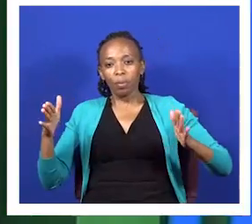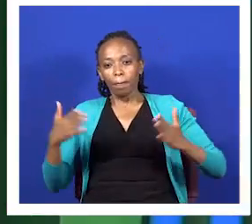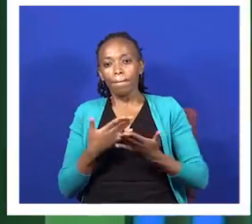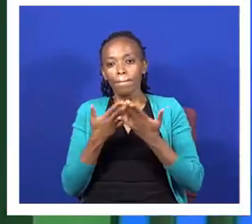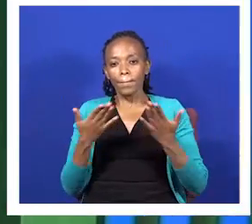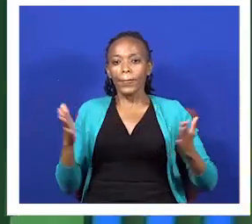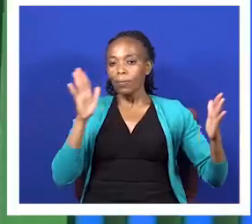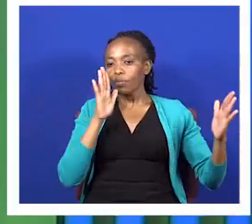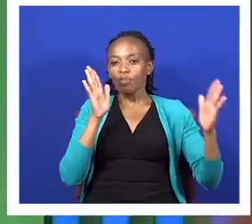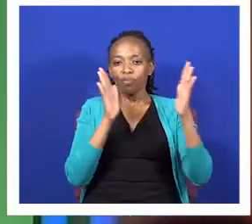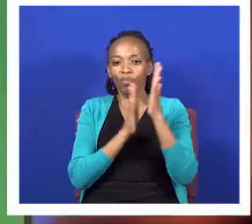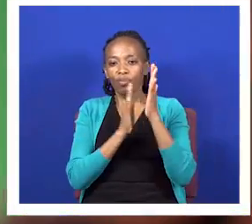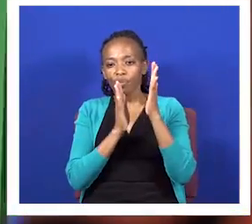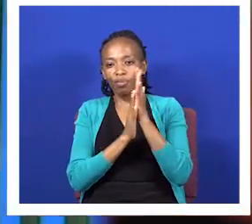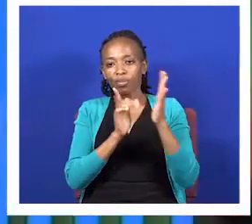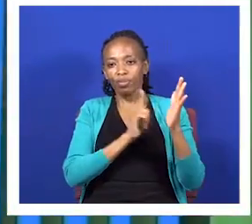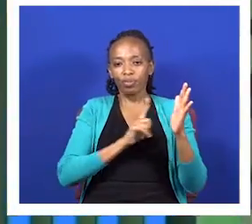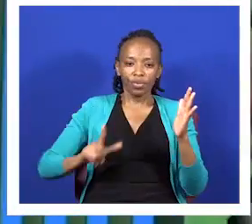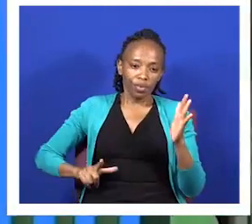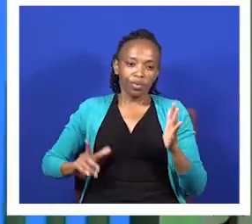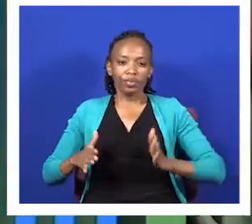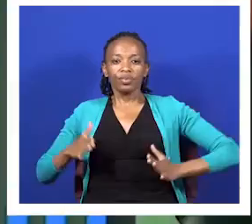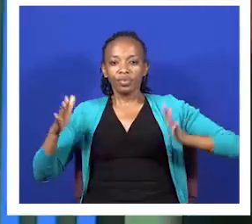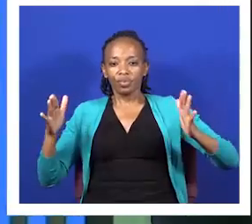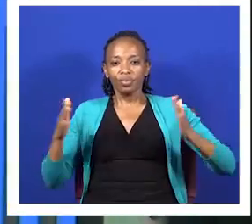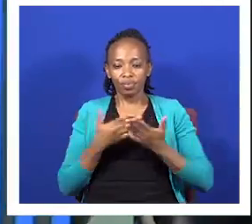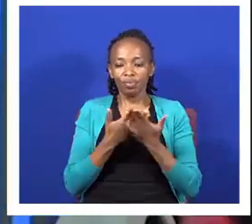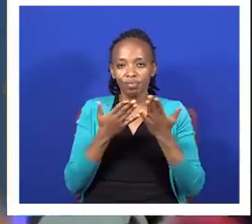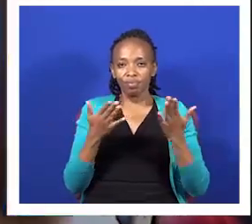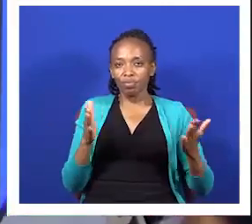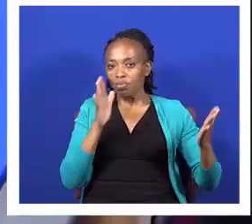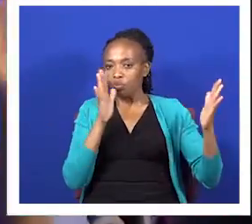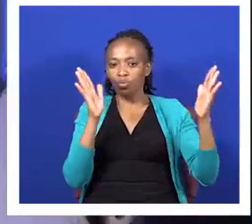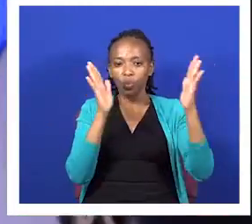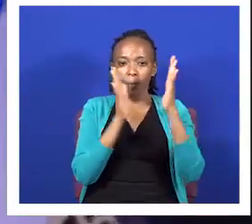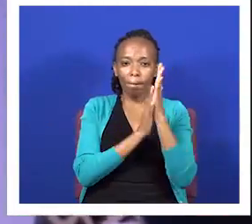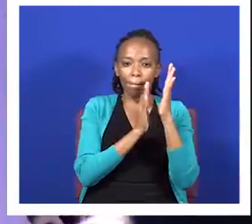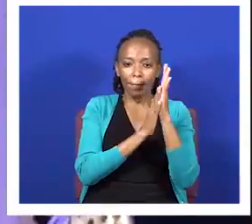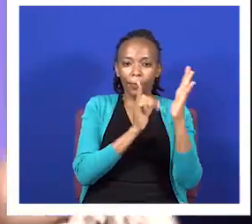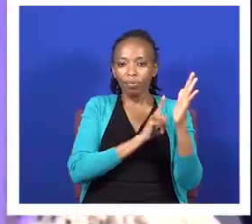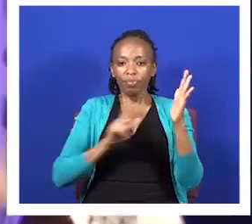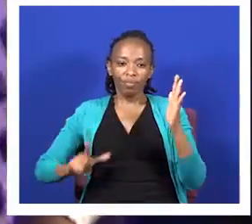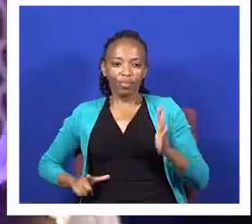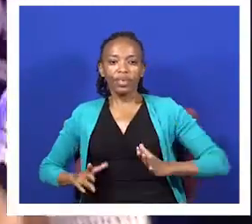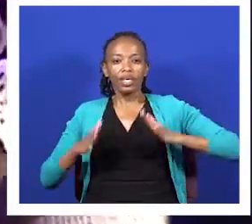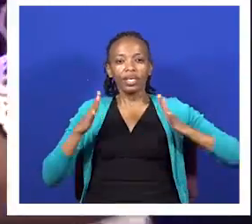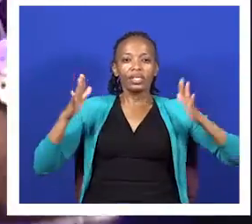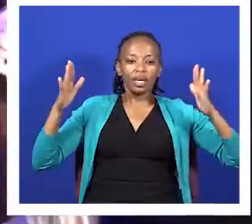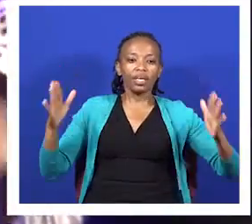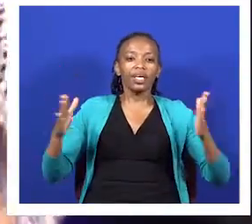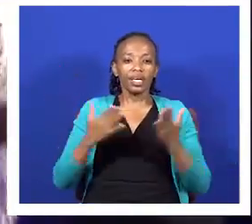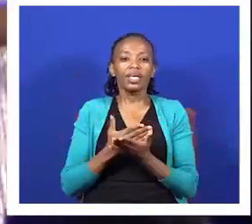It's a great thing to praise the Lord. It's a great thing to praise the